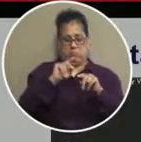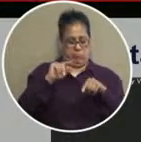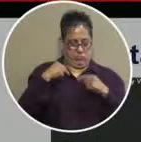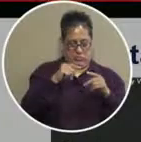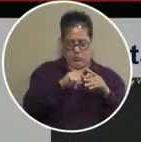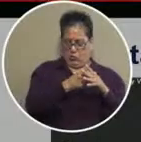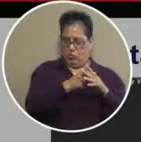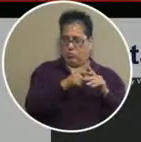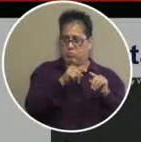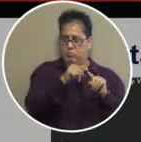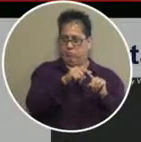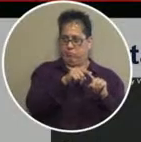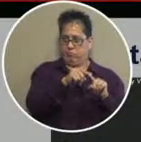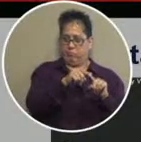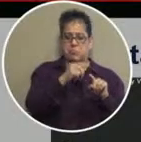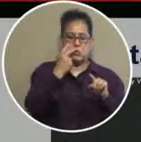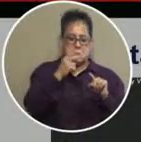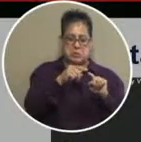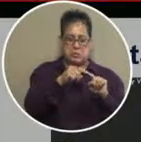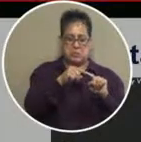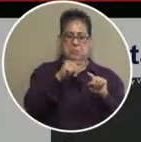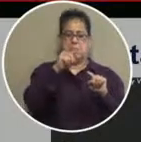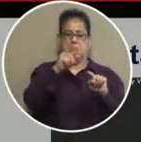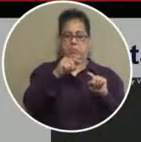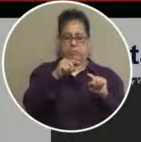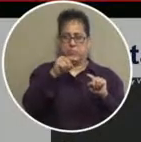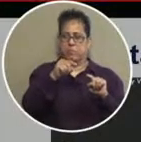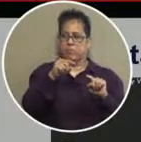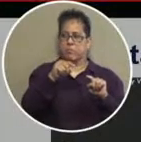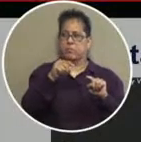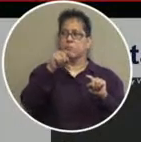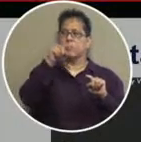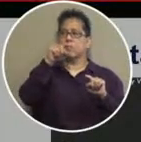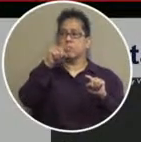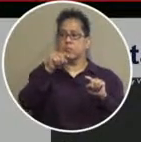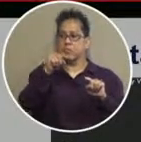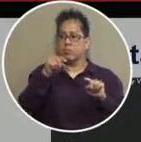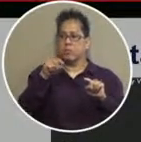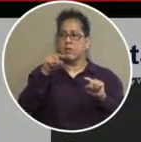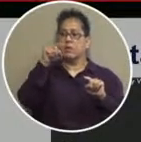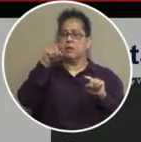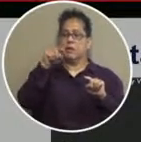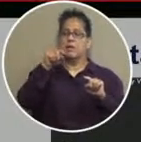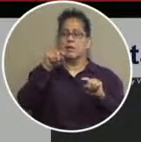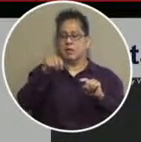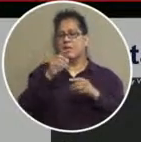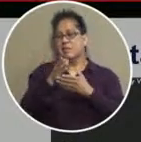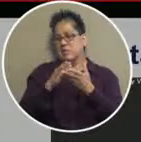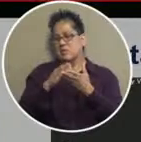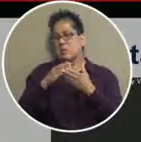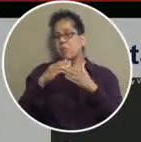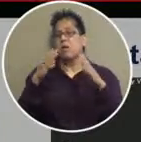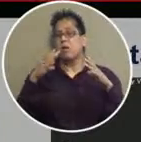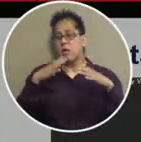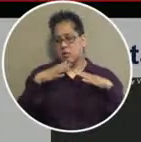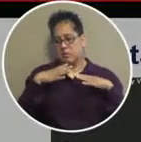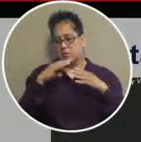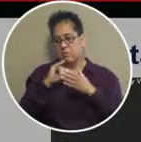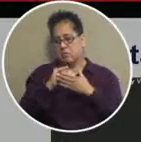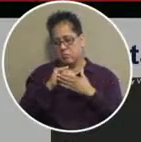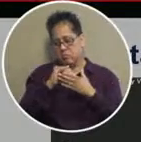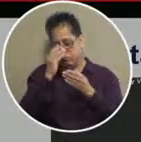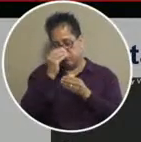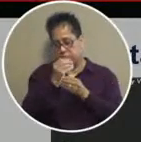since. And we see some sharp increases, and those might be due to some of the holidays that we have mentioned